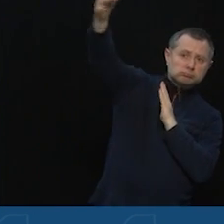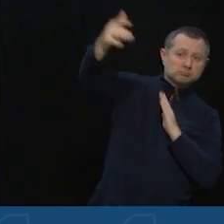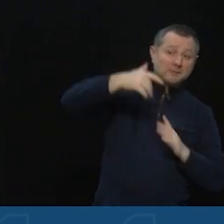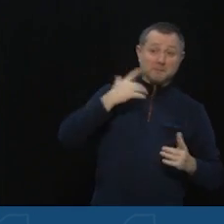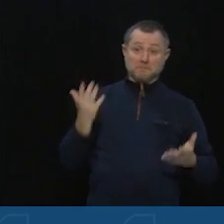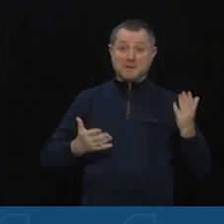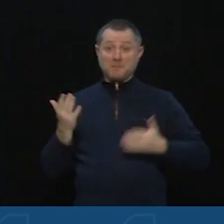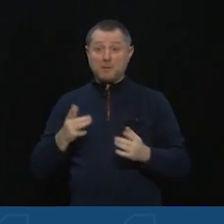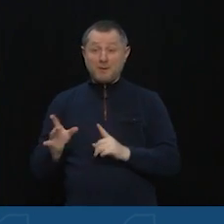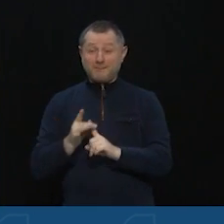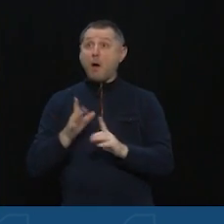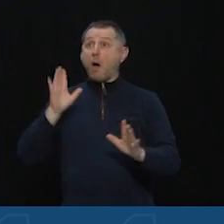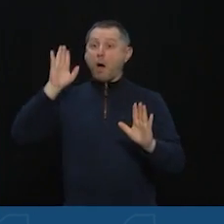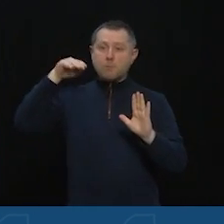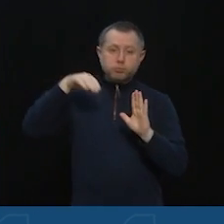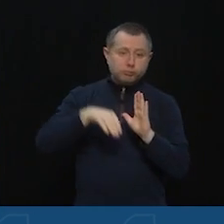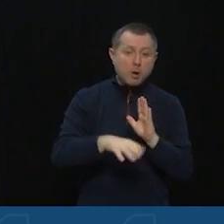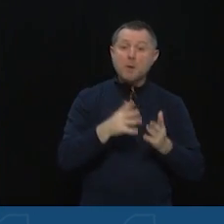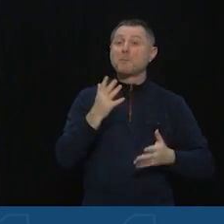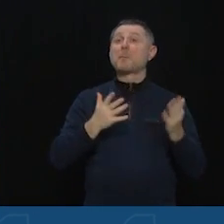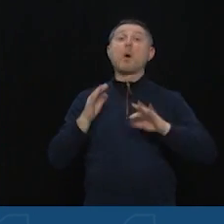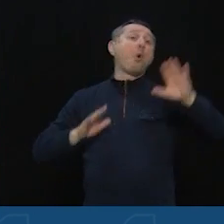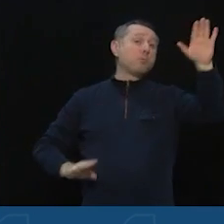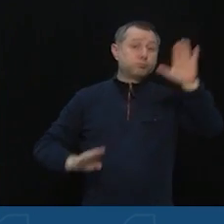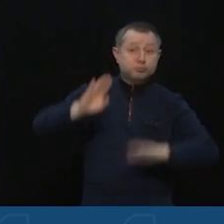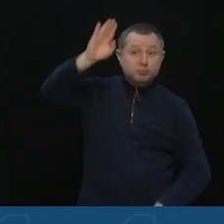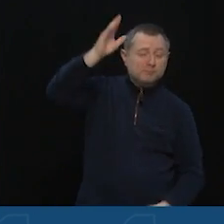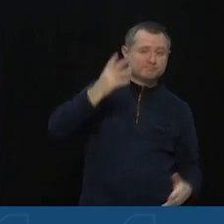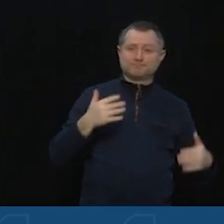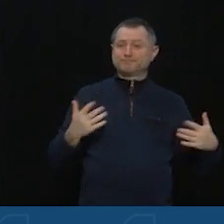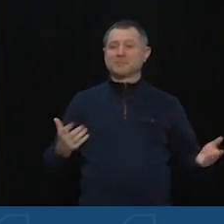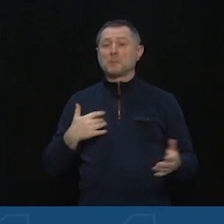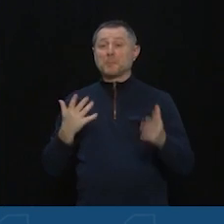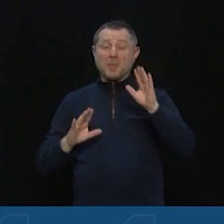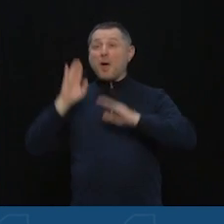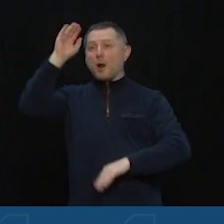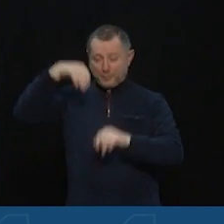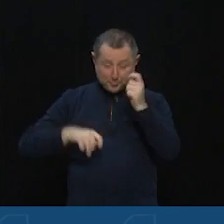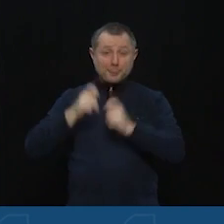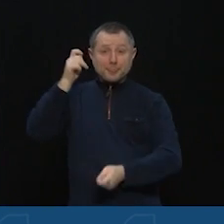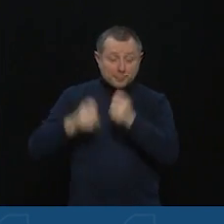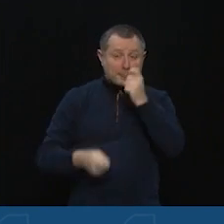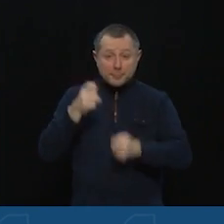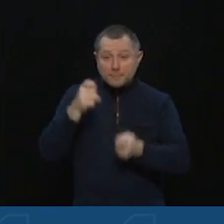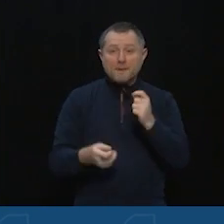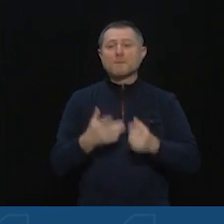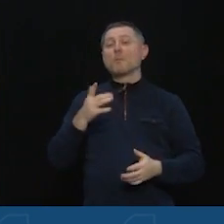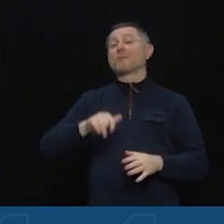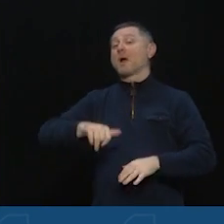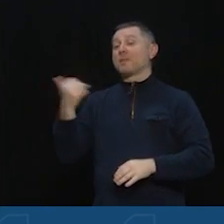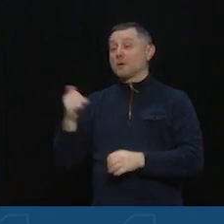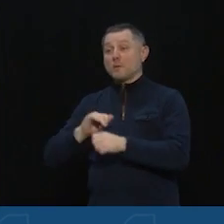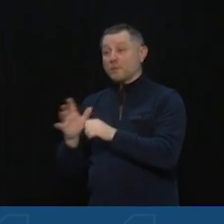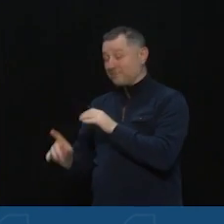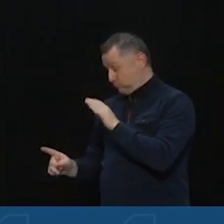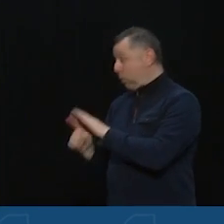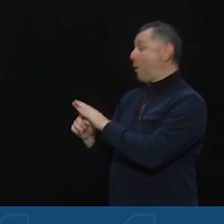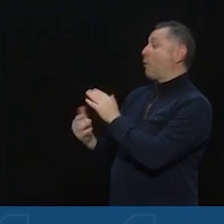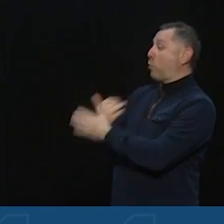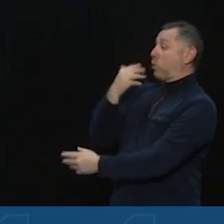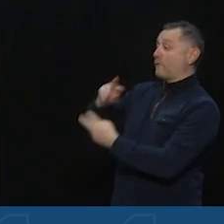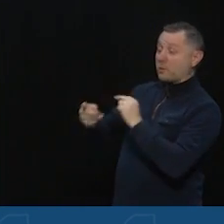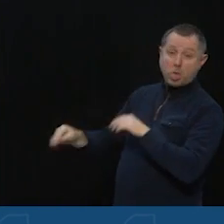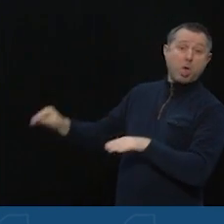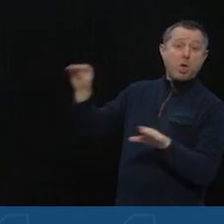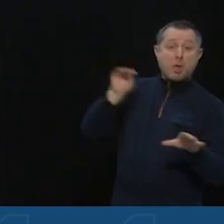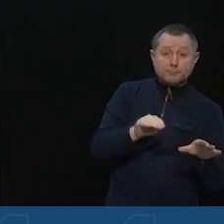now. They may not change. They may go up incrementally. It may be a less severe subvariant than we've seen before, where it's just a couple of days